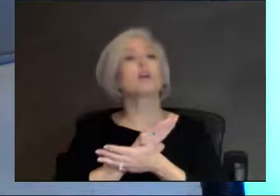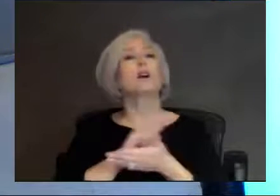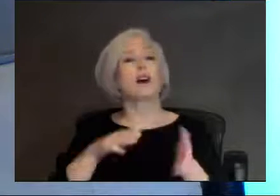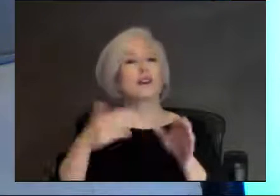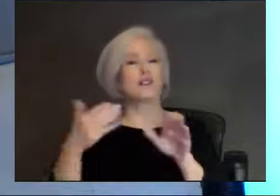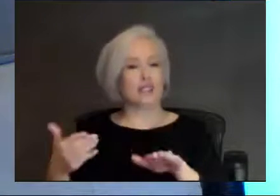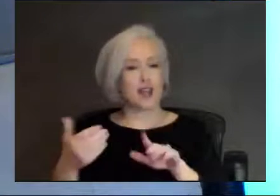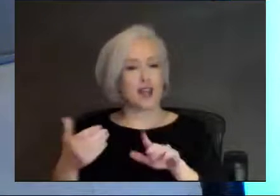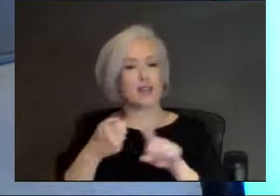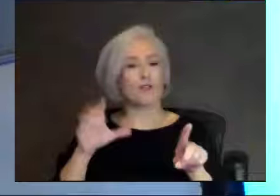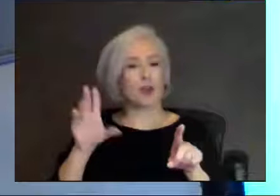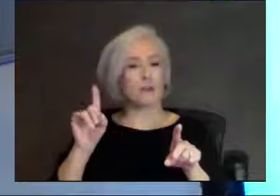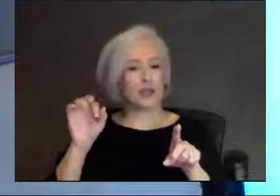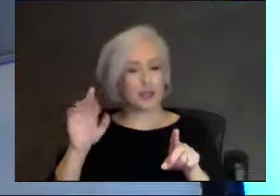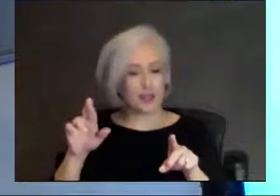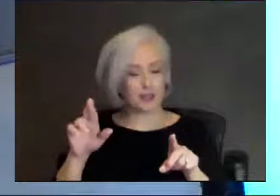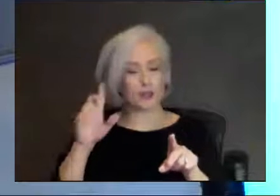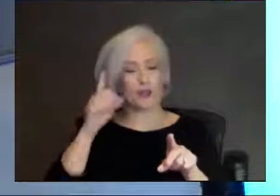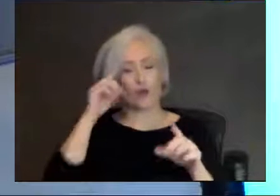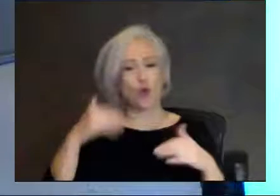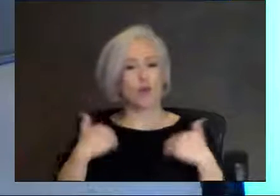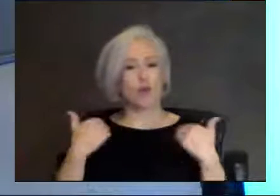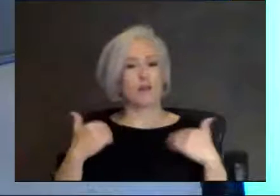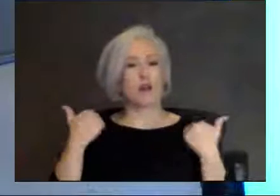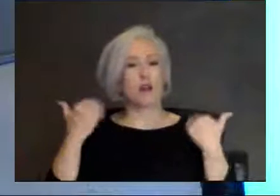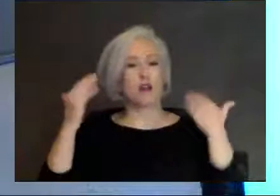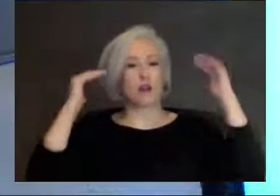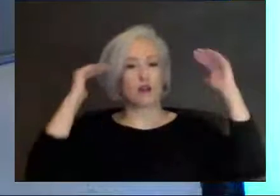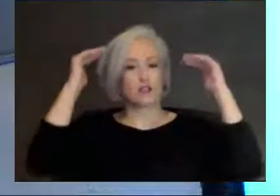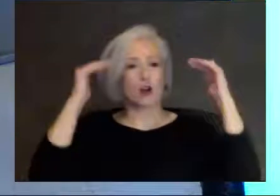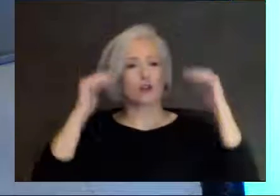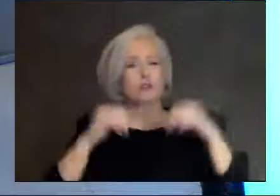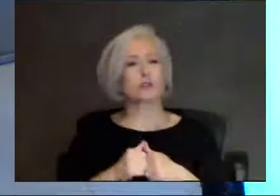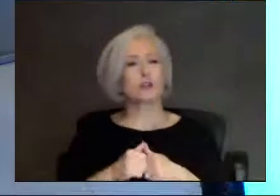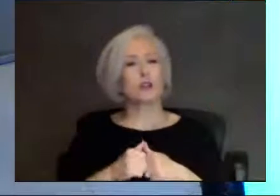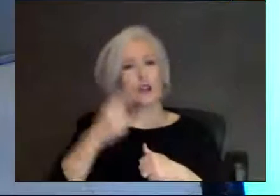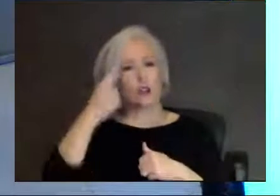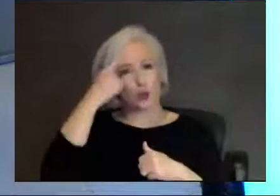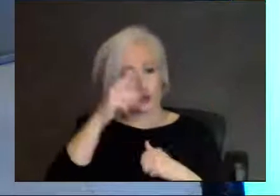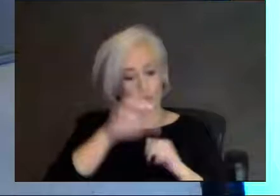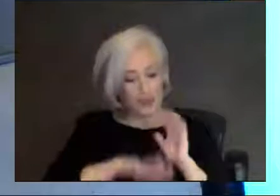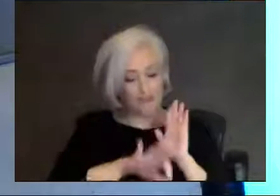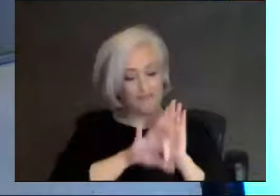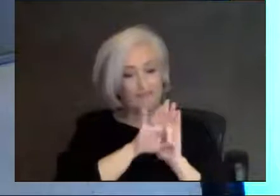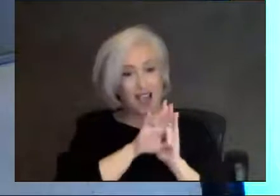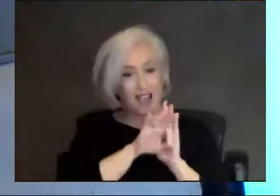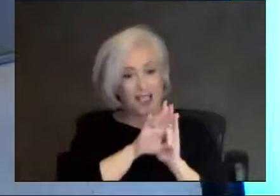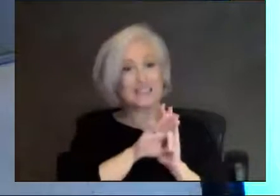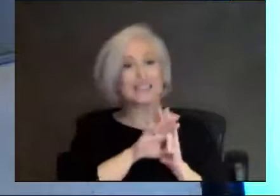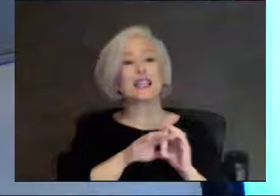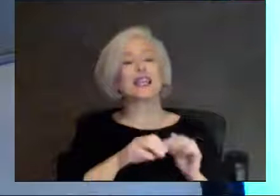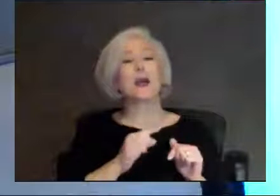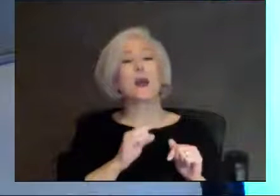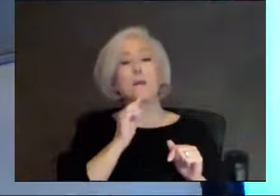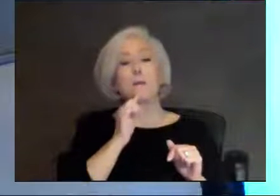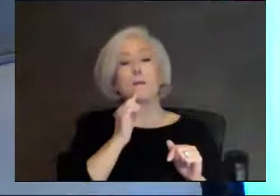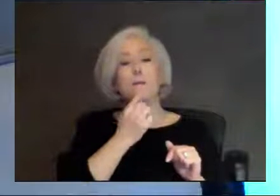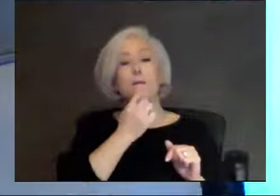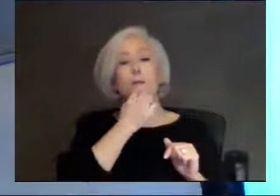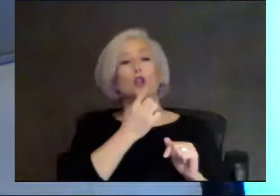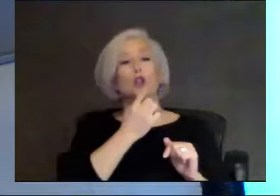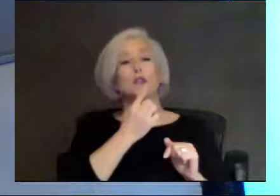surprising. Do you think the discovery of the connection between bitter taste in the mouth and cancer